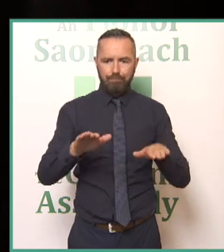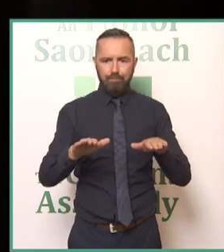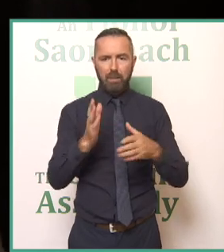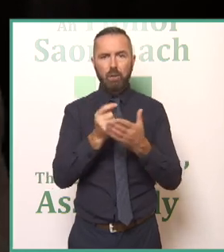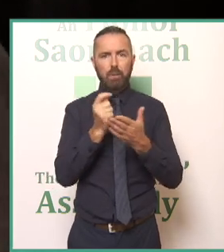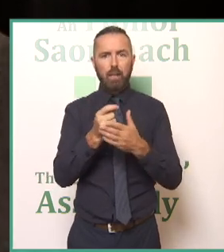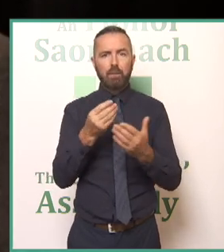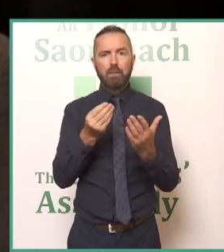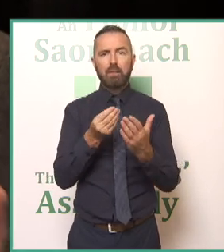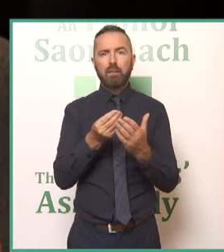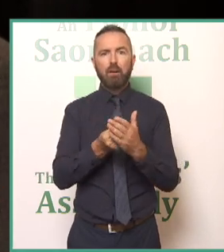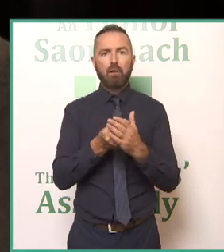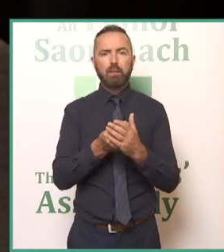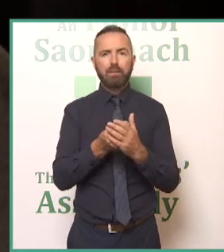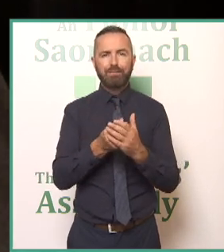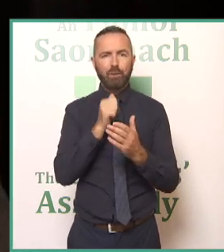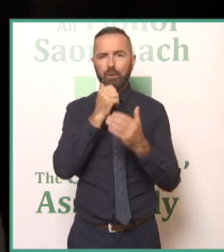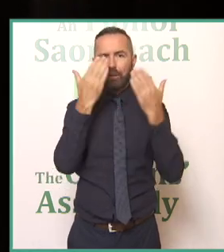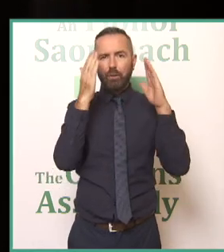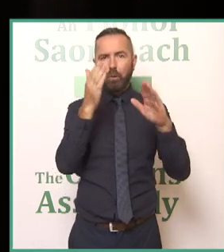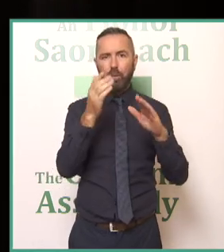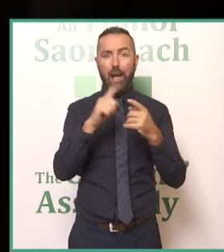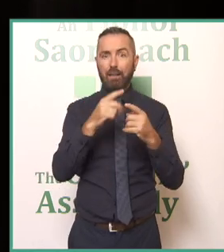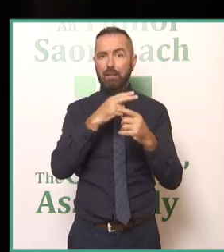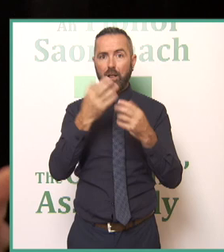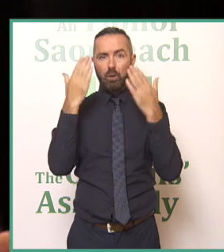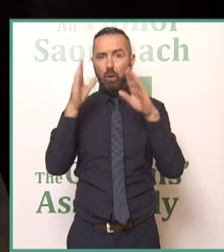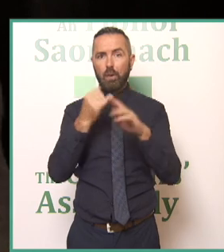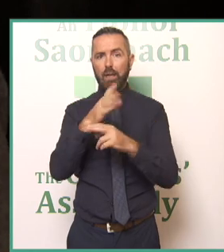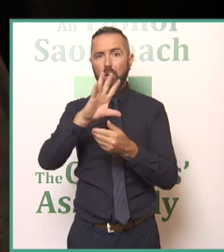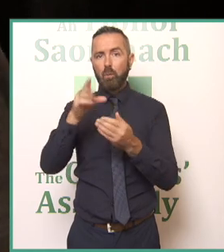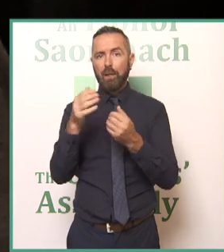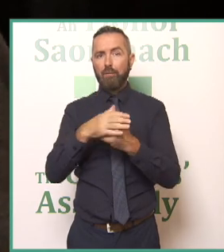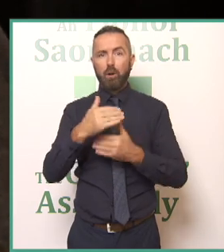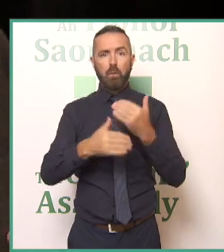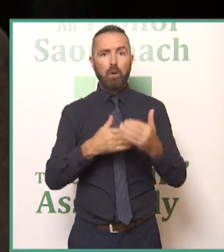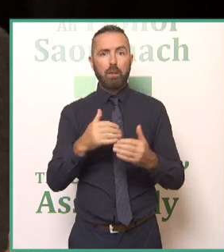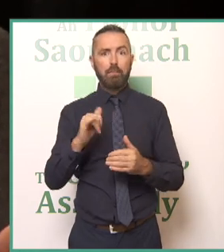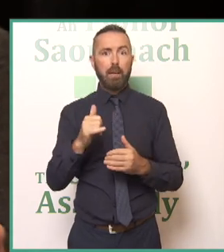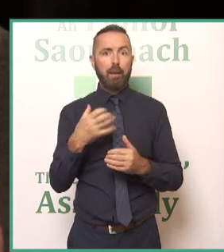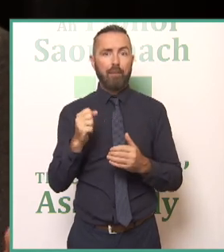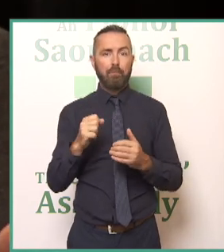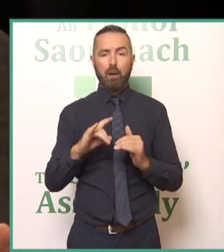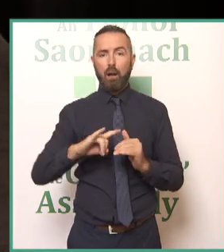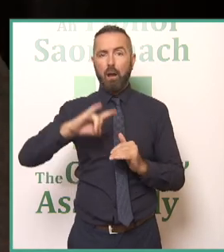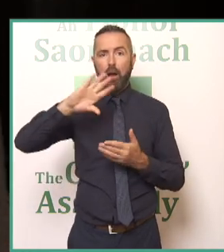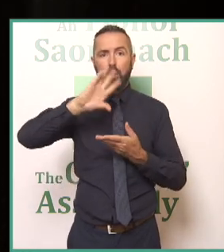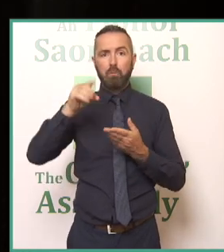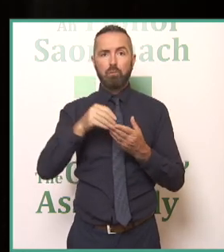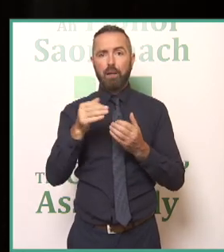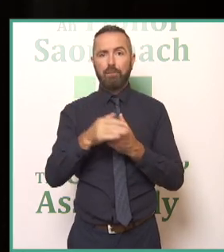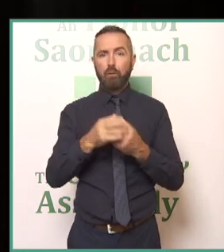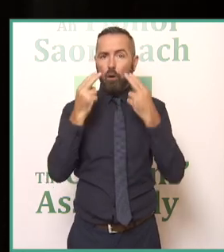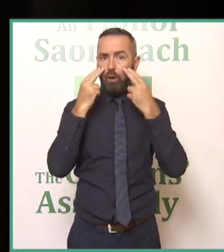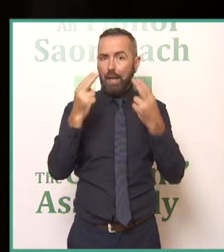because it's not necessarily reflected in the price that we get for our produce. Even in a case where we may get a higher premium for organic produce, that's